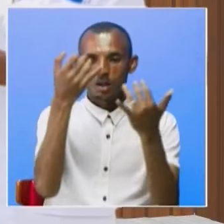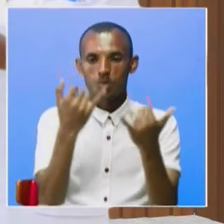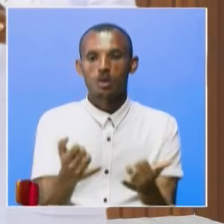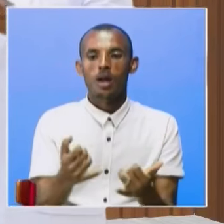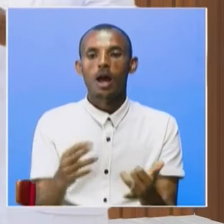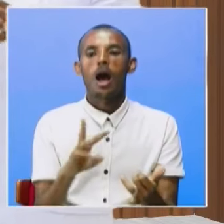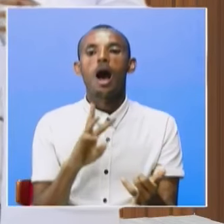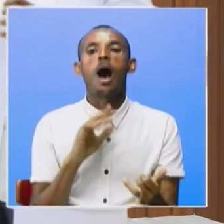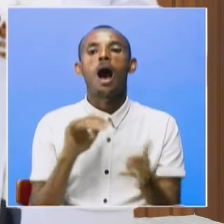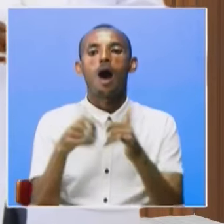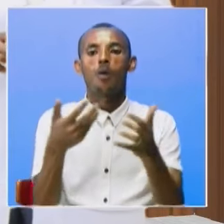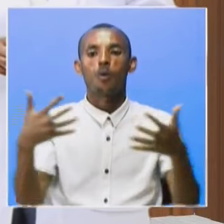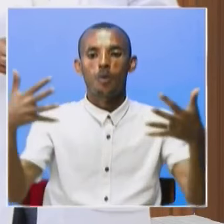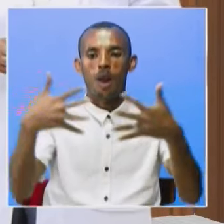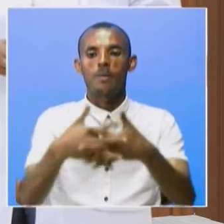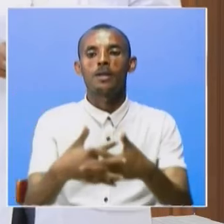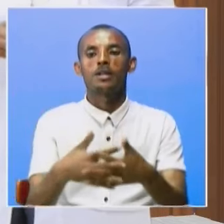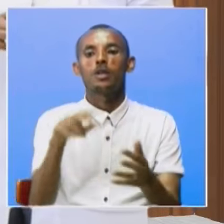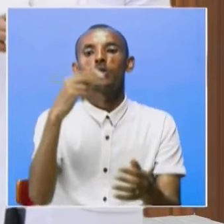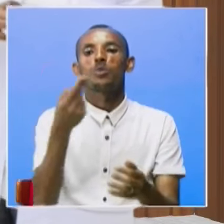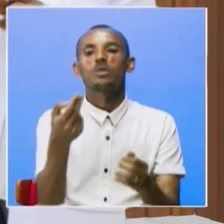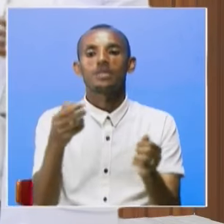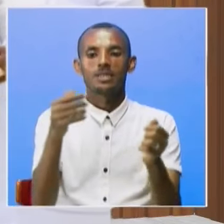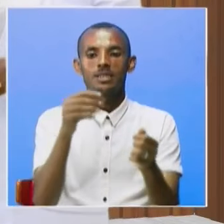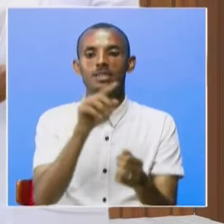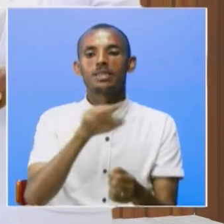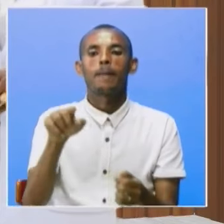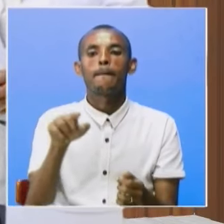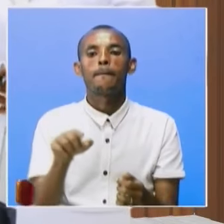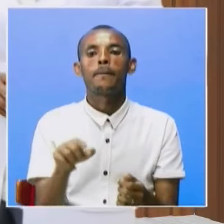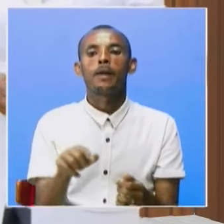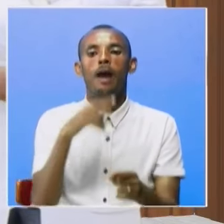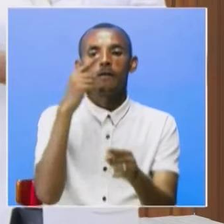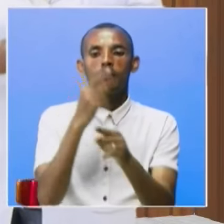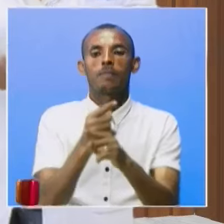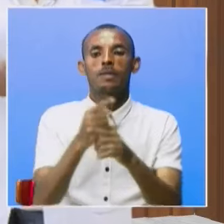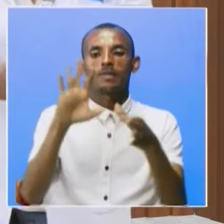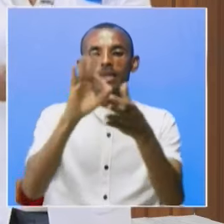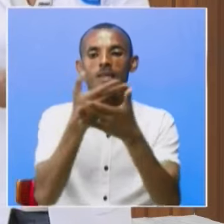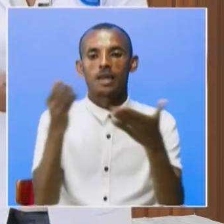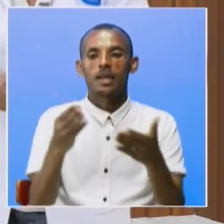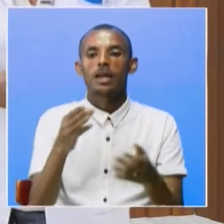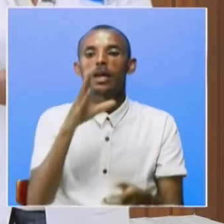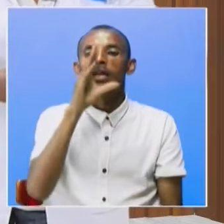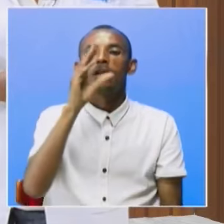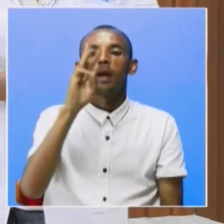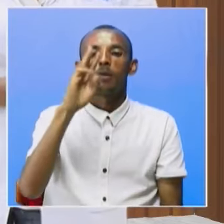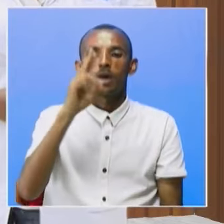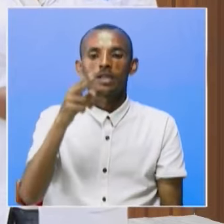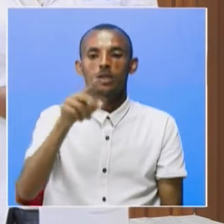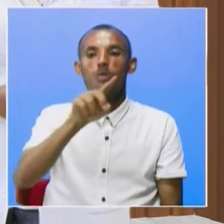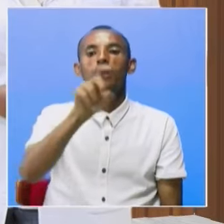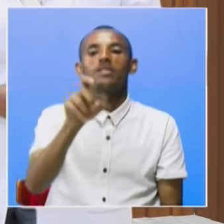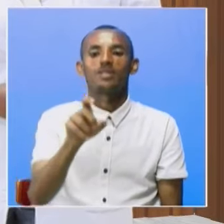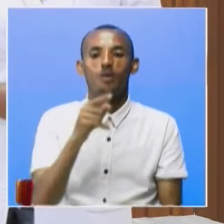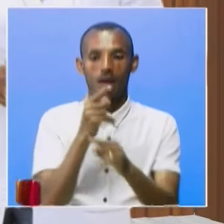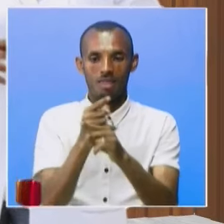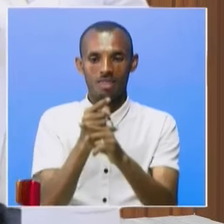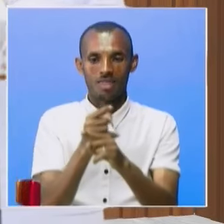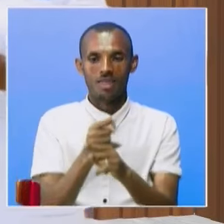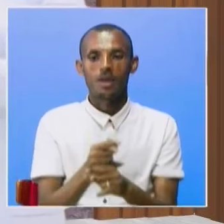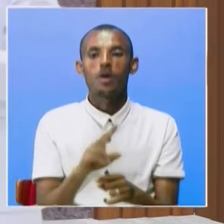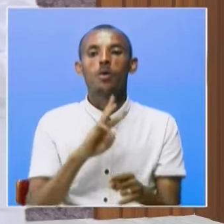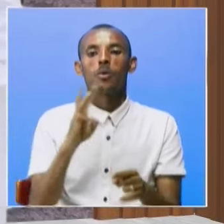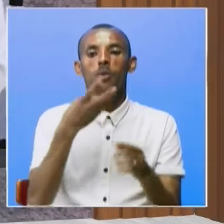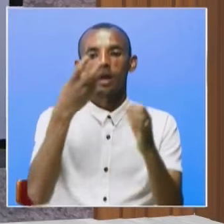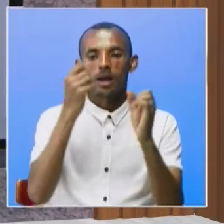we collaboratively use them in affirmative sentence and the WH questions, all right? Or we can